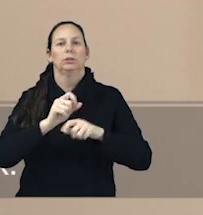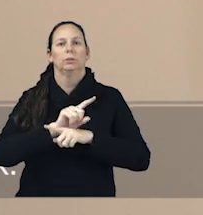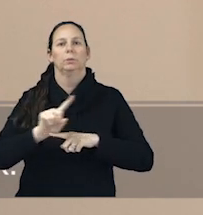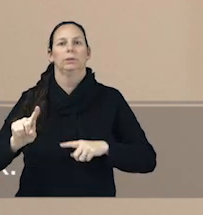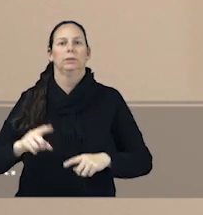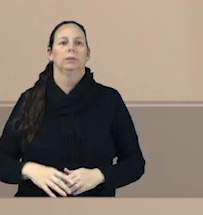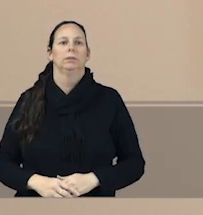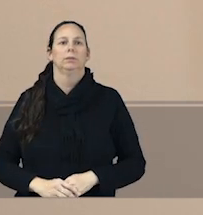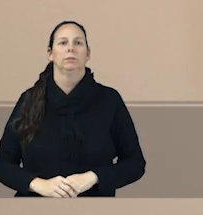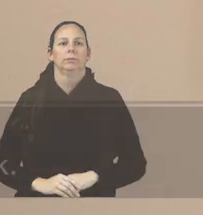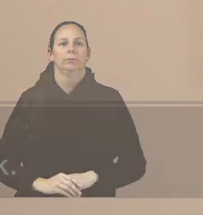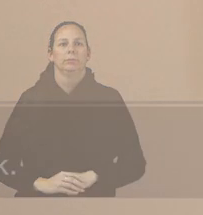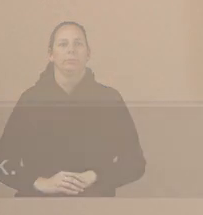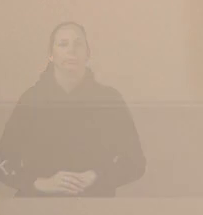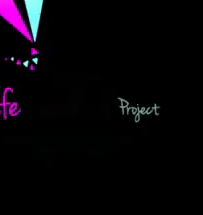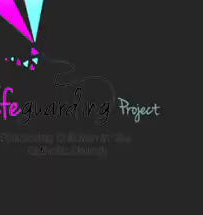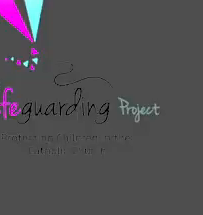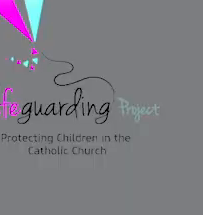and I hope to see you in Child Protection Week.